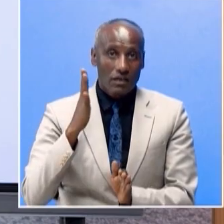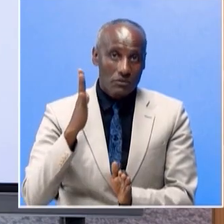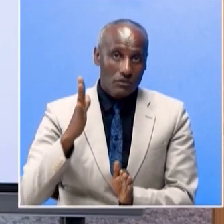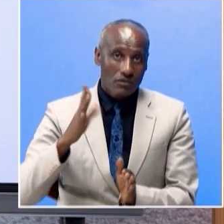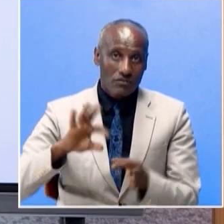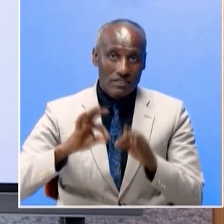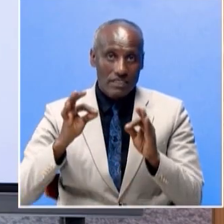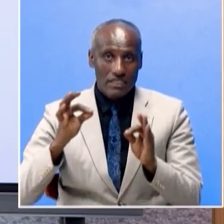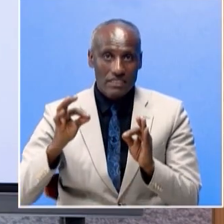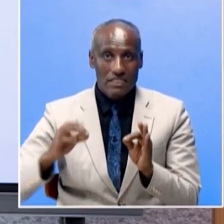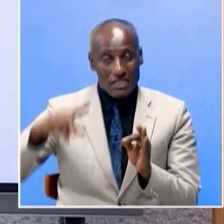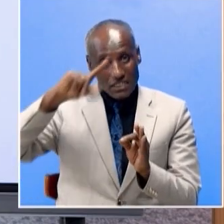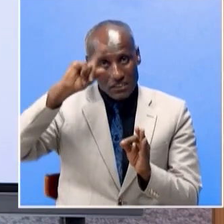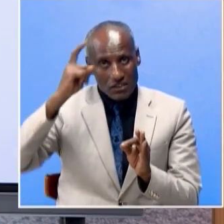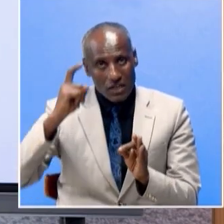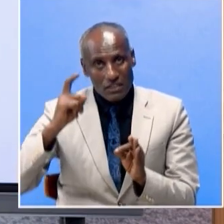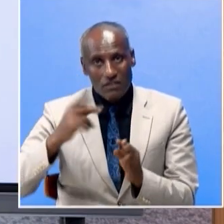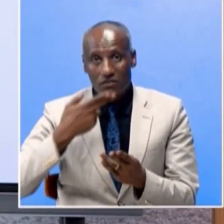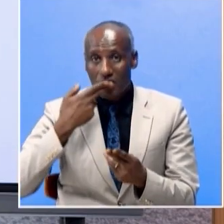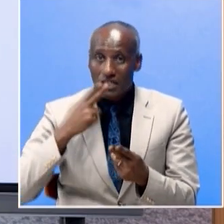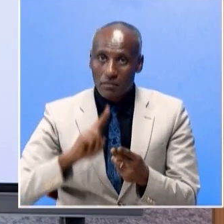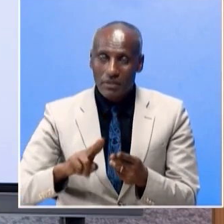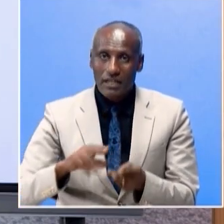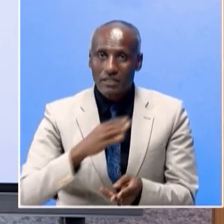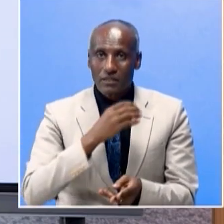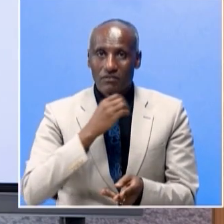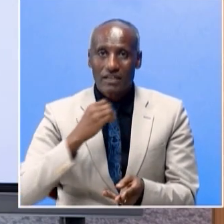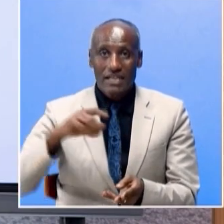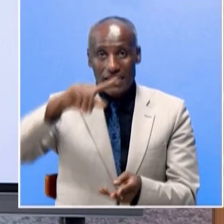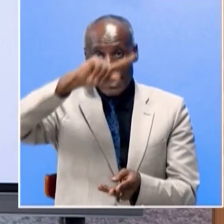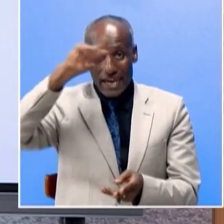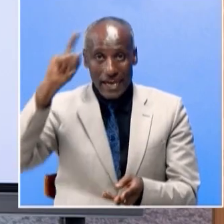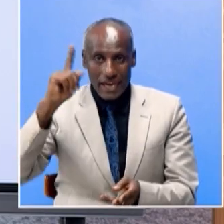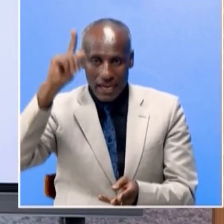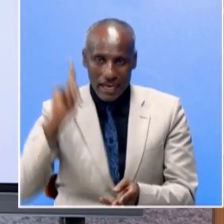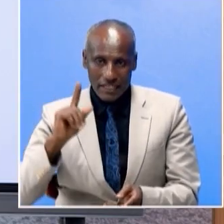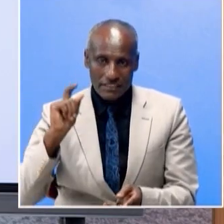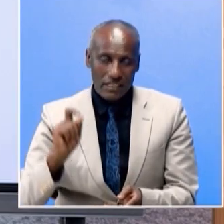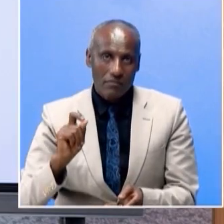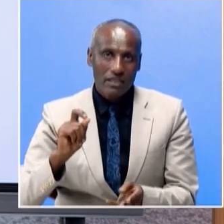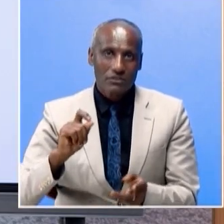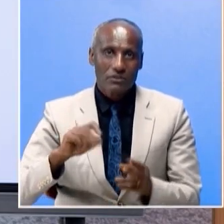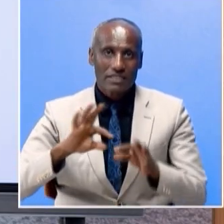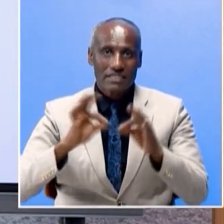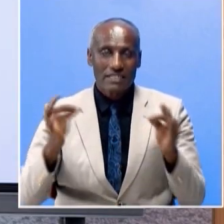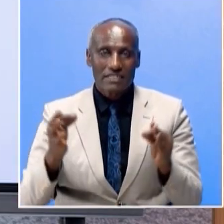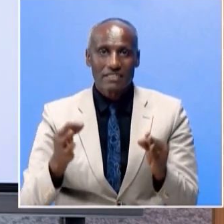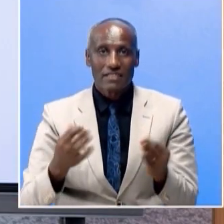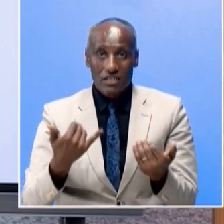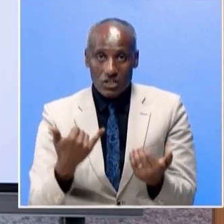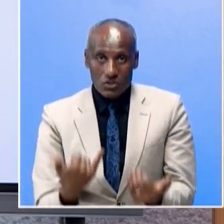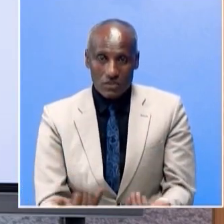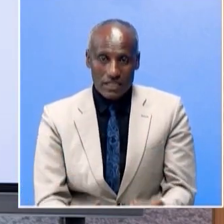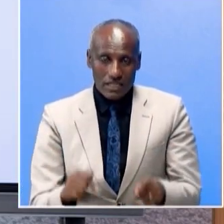interrogative, and exclamatory sentence. I hope it's clear. Nice. Our today's topic is